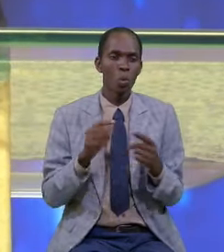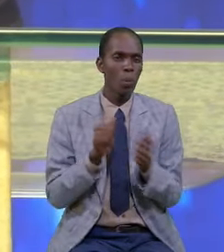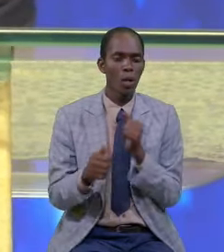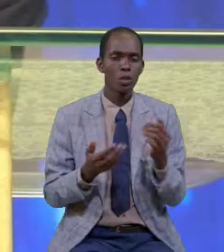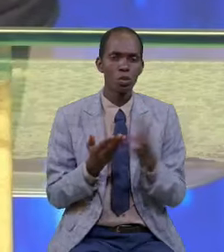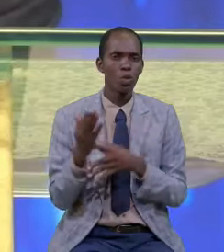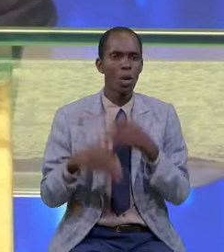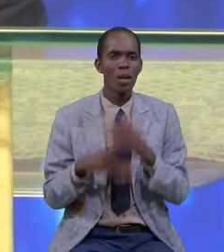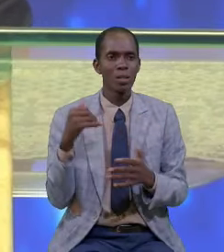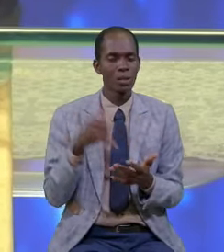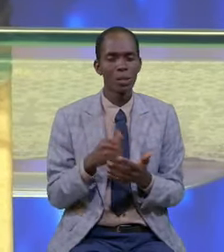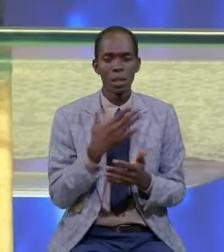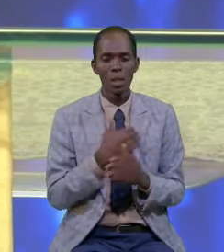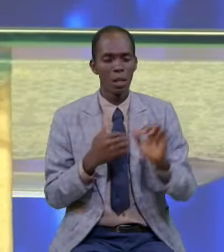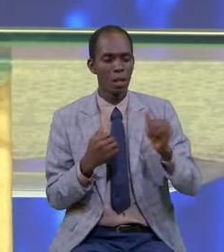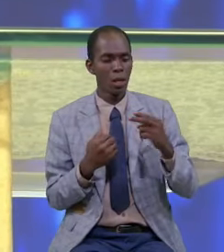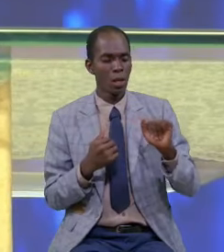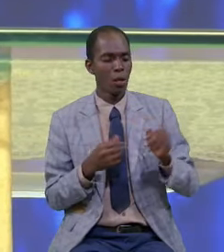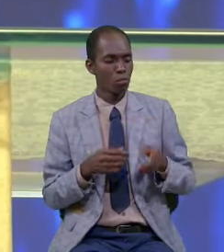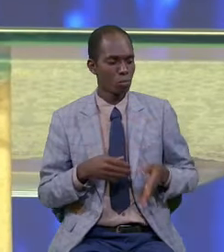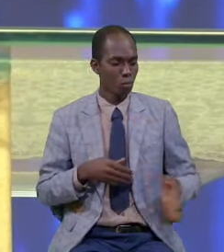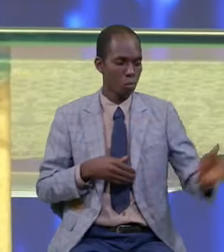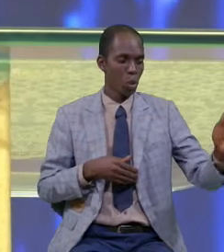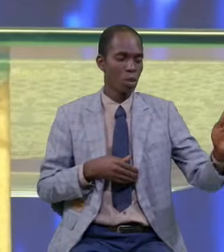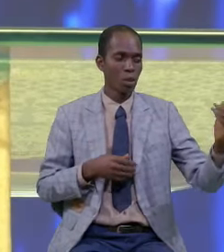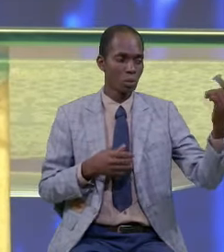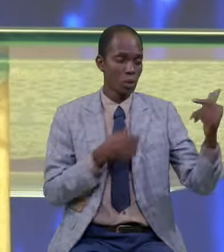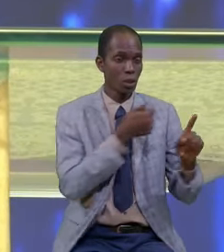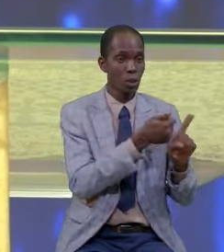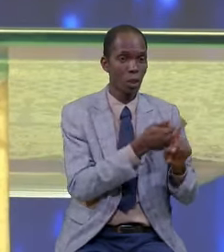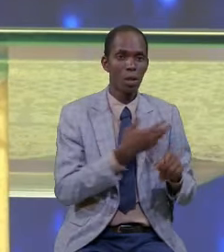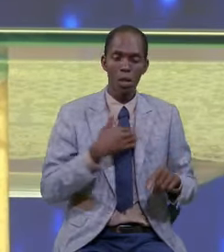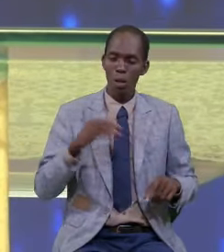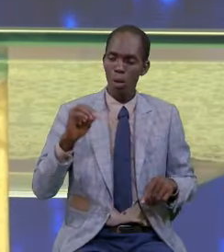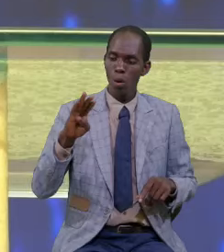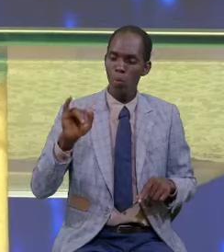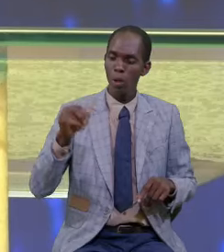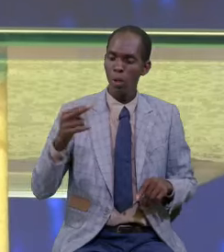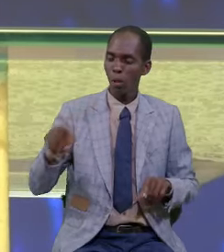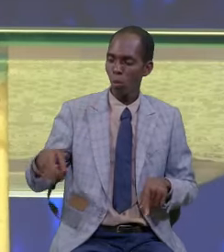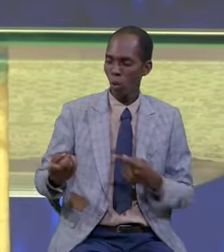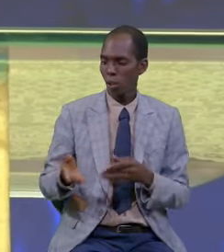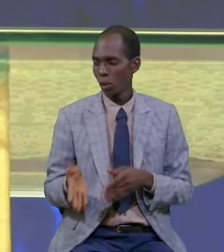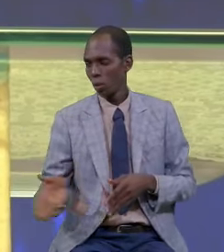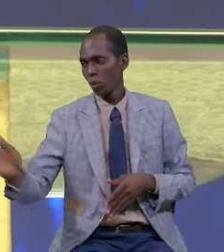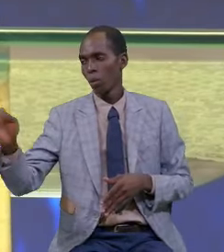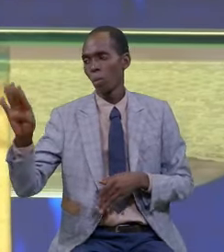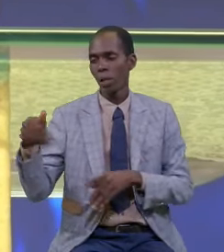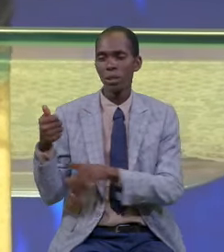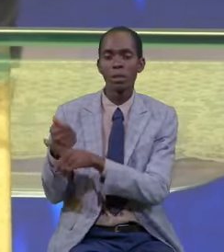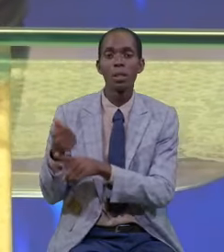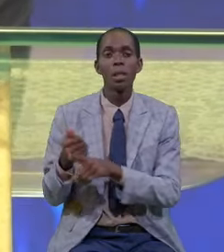Ahab went one way by himself, and Obadiah went another way by himself.